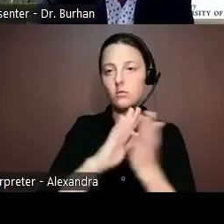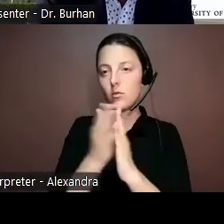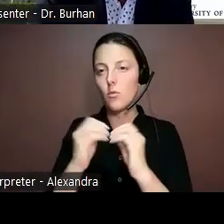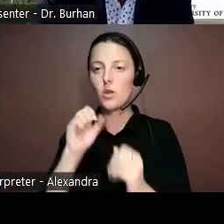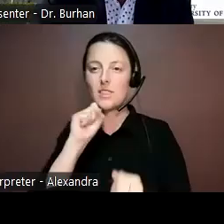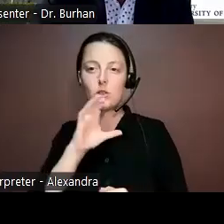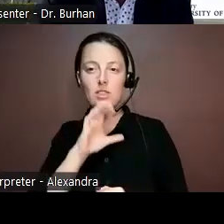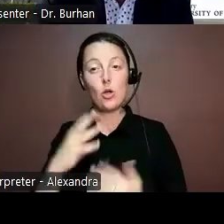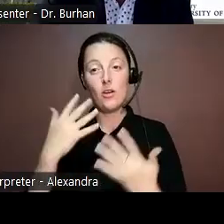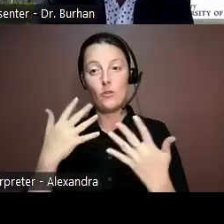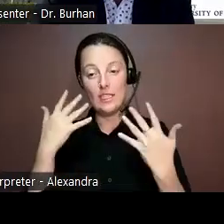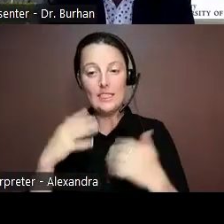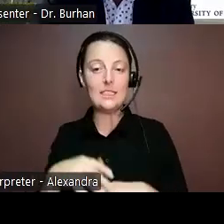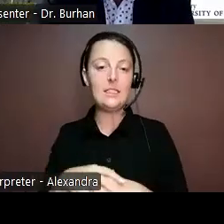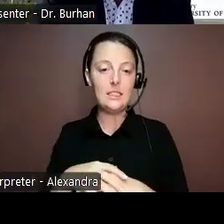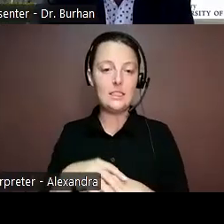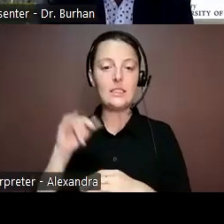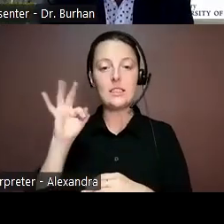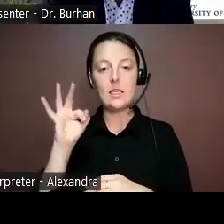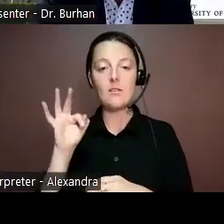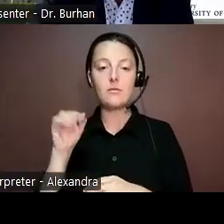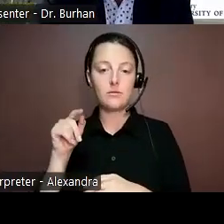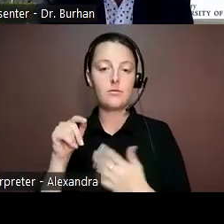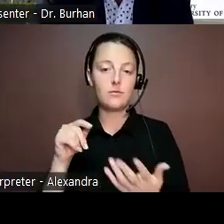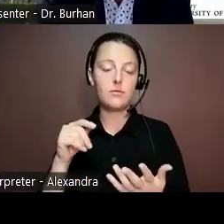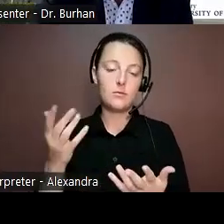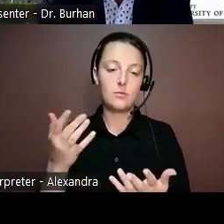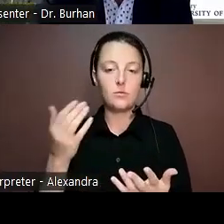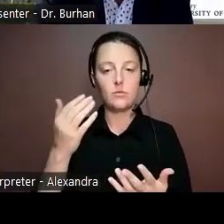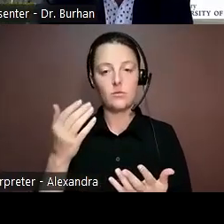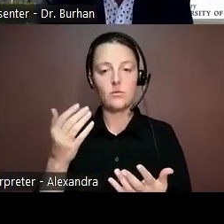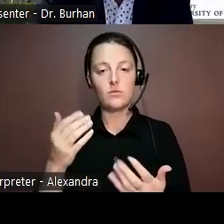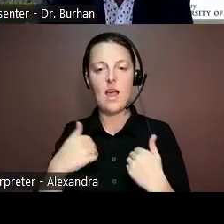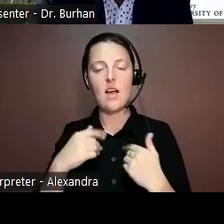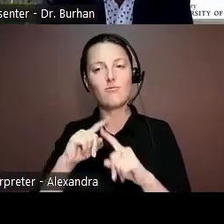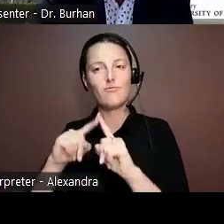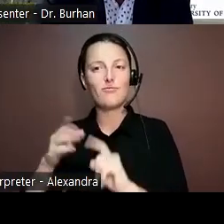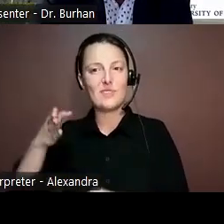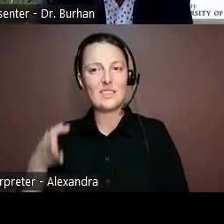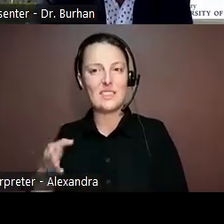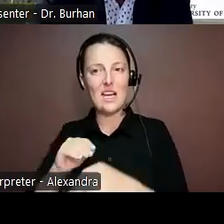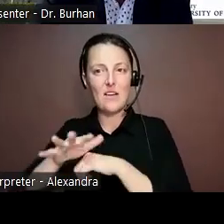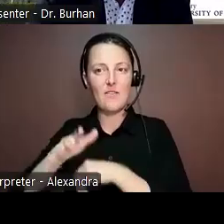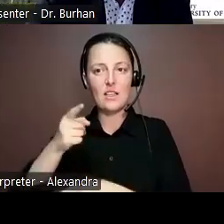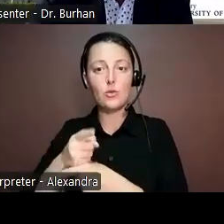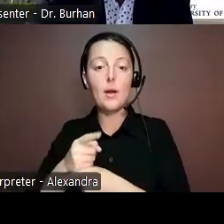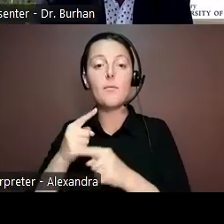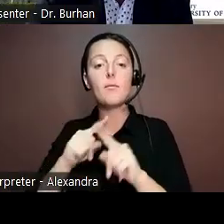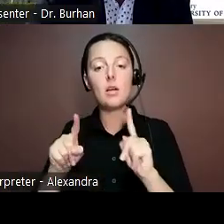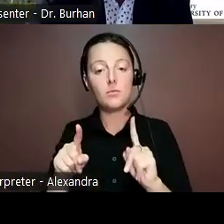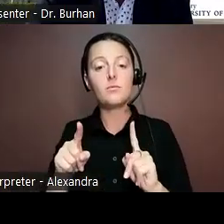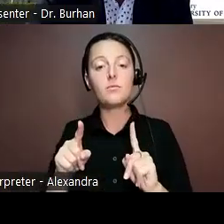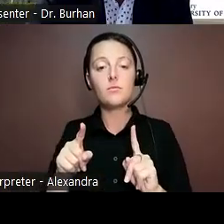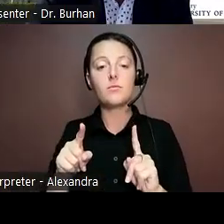or sedating side effects. But in reality, this was a surprise to us that even the cleanest SSRI that we